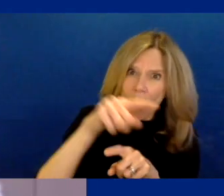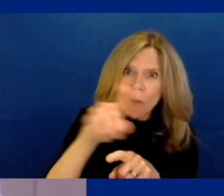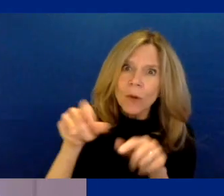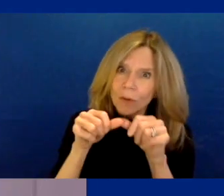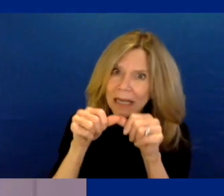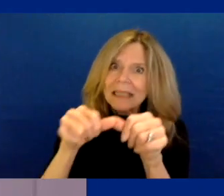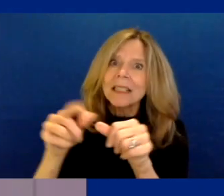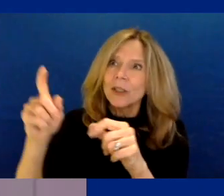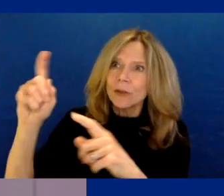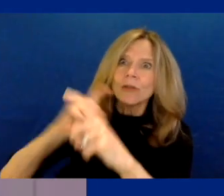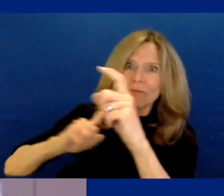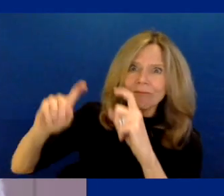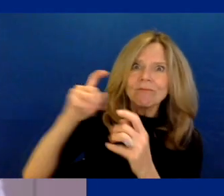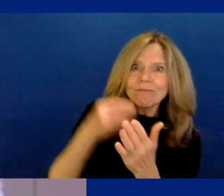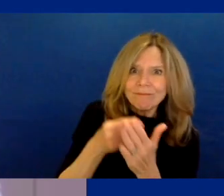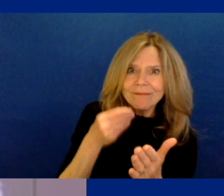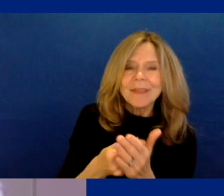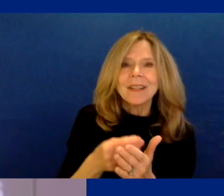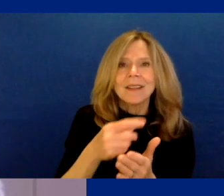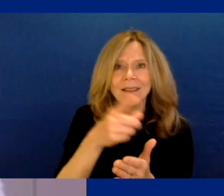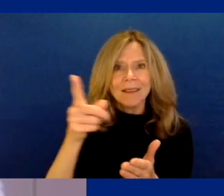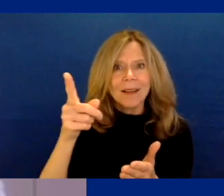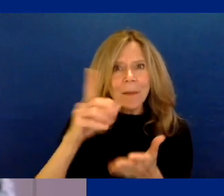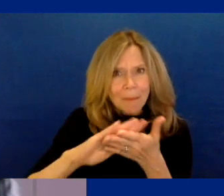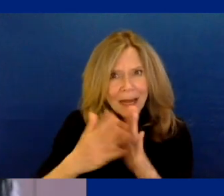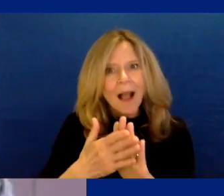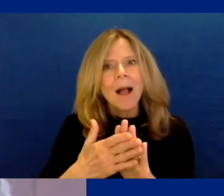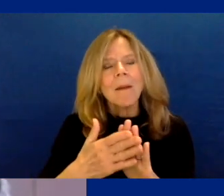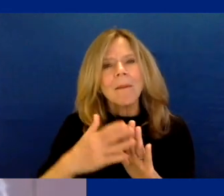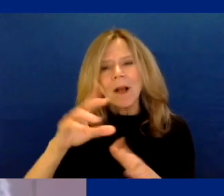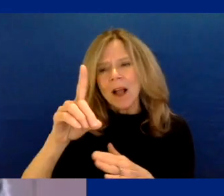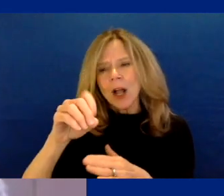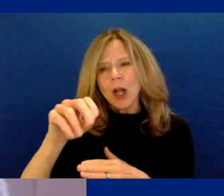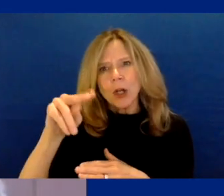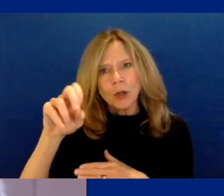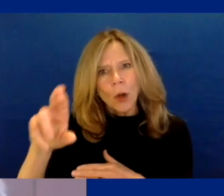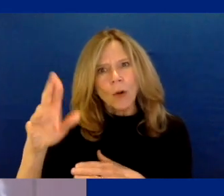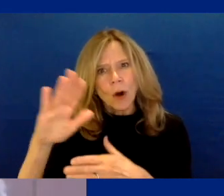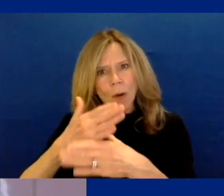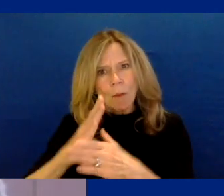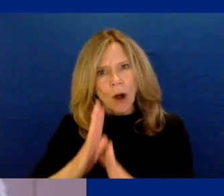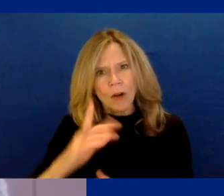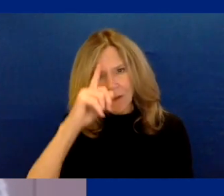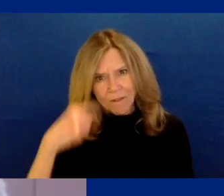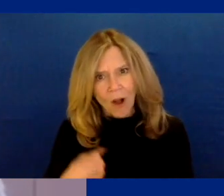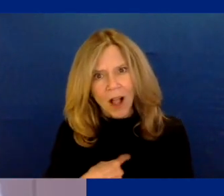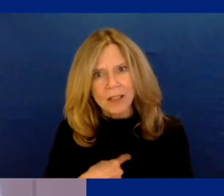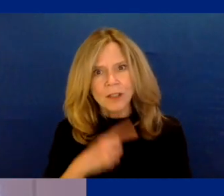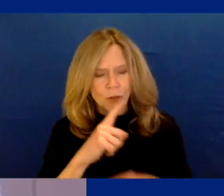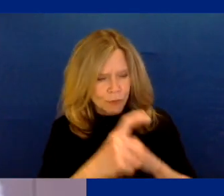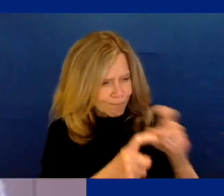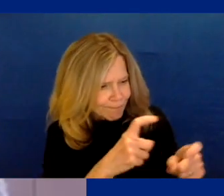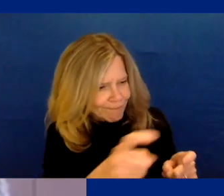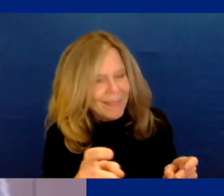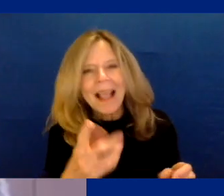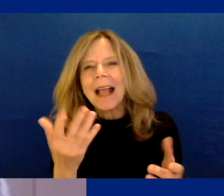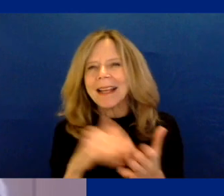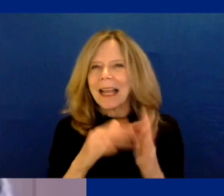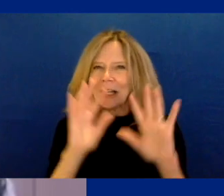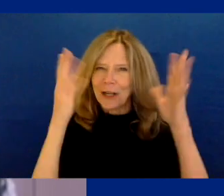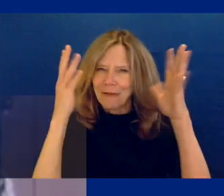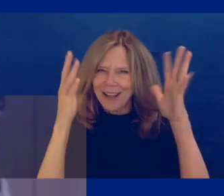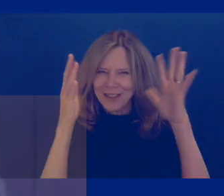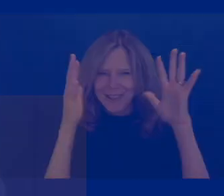that you will all join me by becoming a donor partners. And again, congratulations to all of the